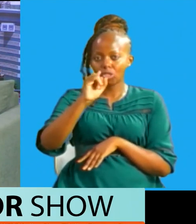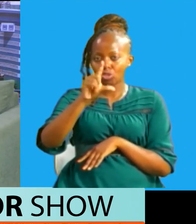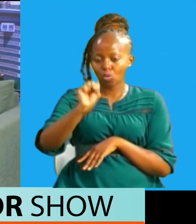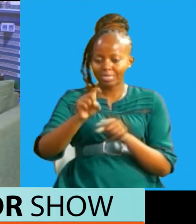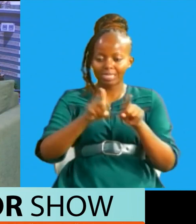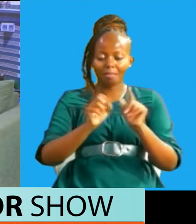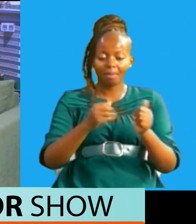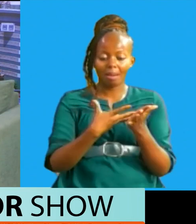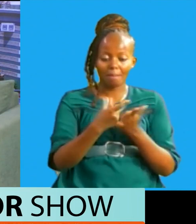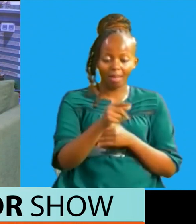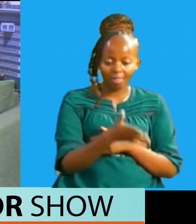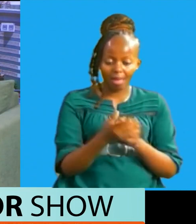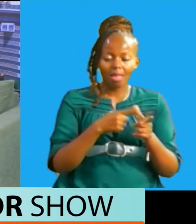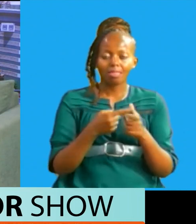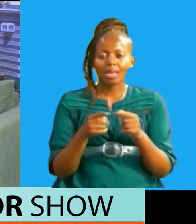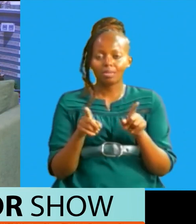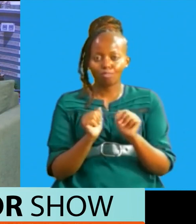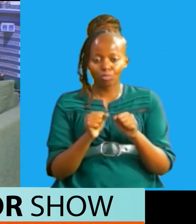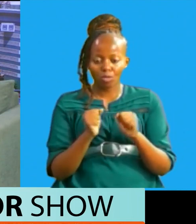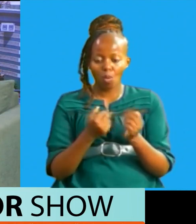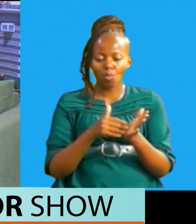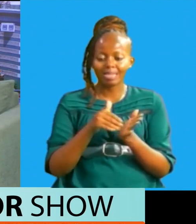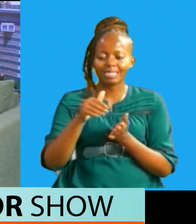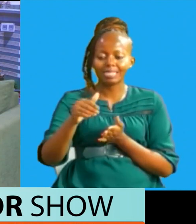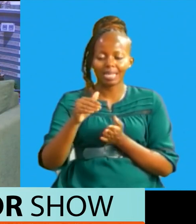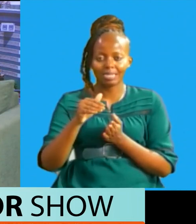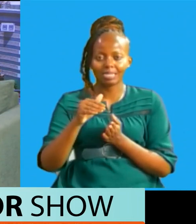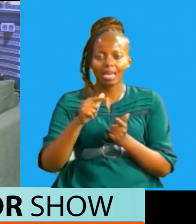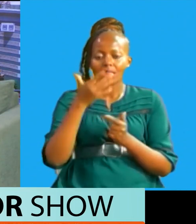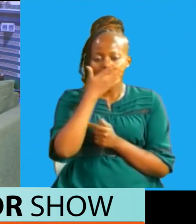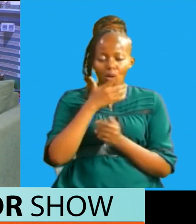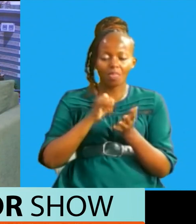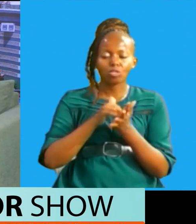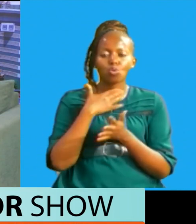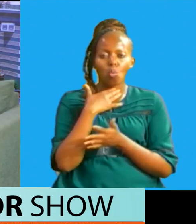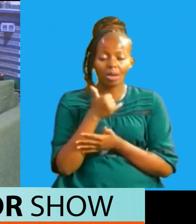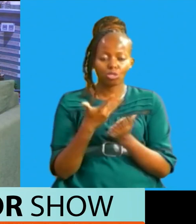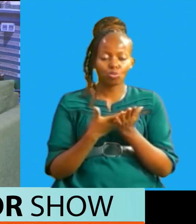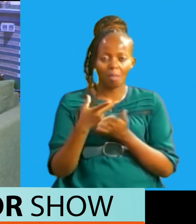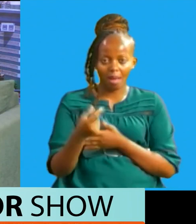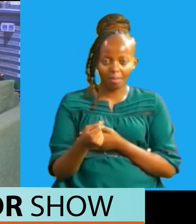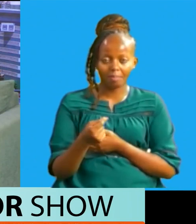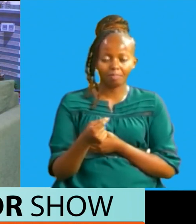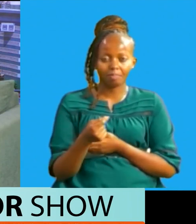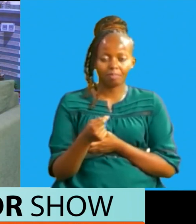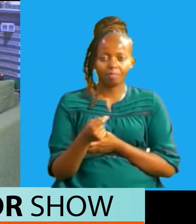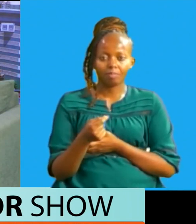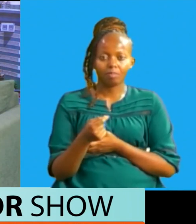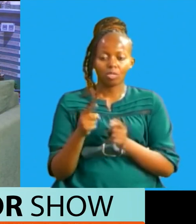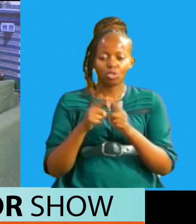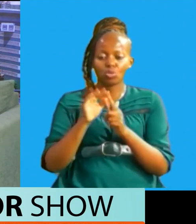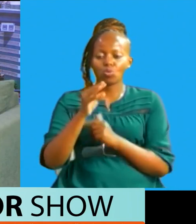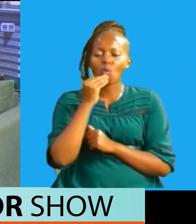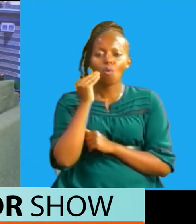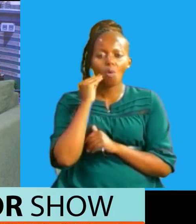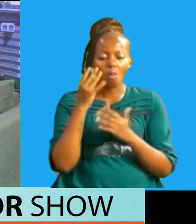even DM them, and they will be able to deliver your products that you have purchased to your home or